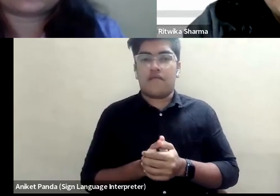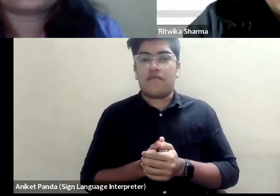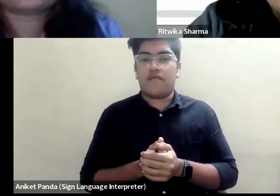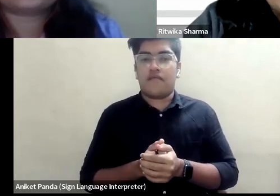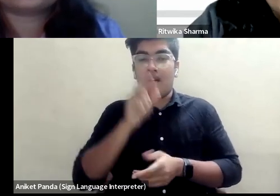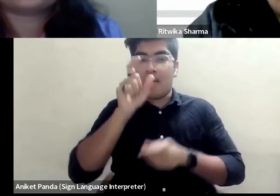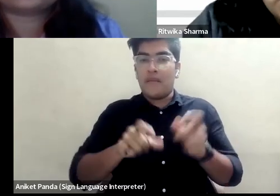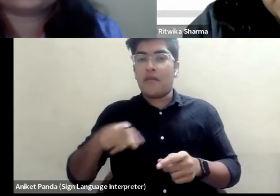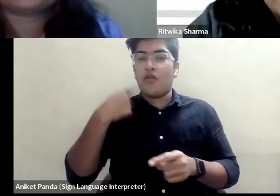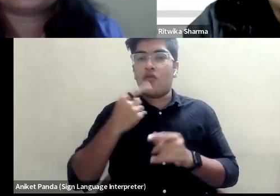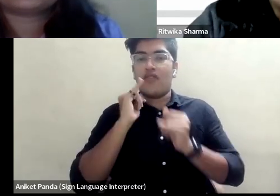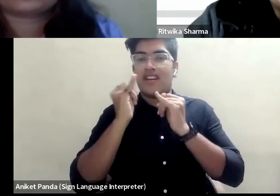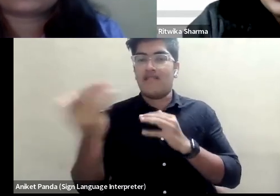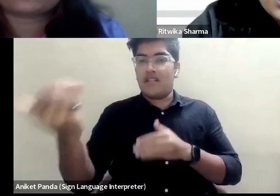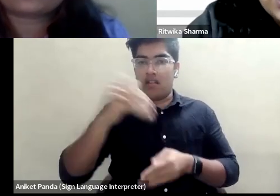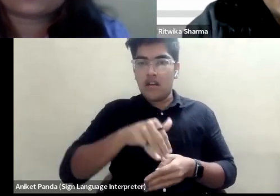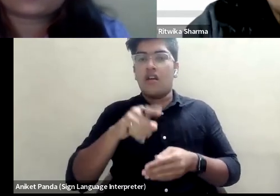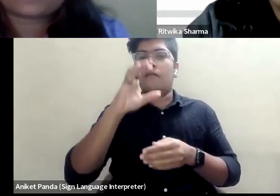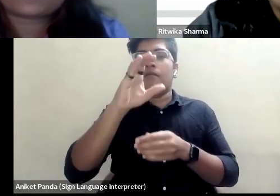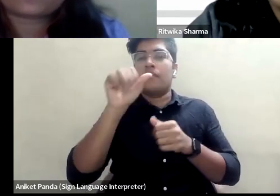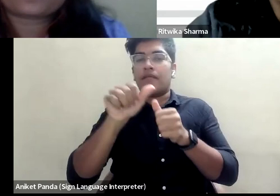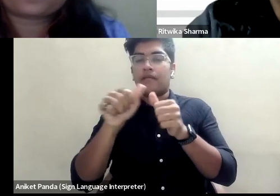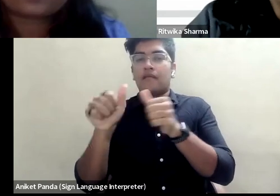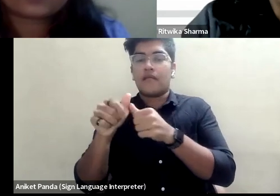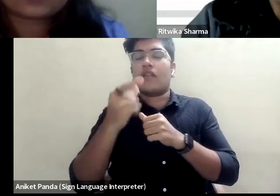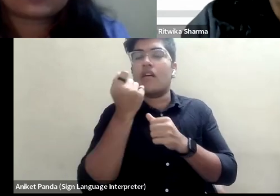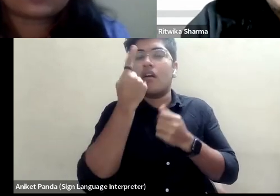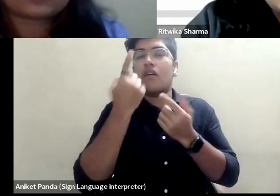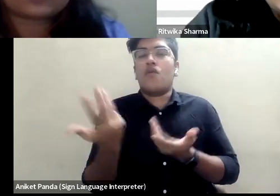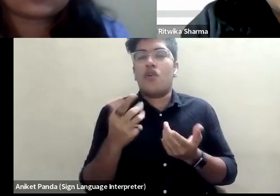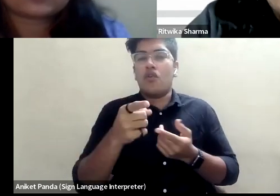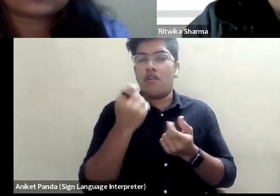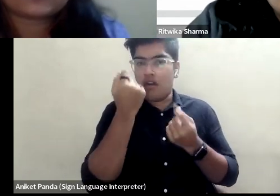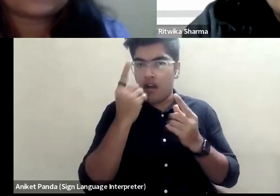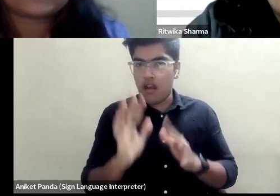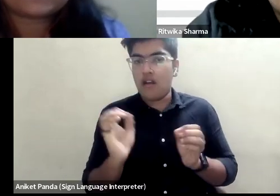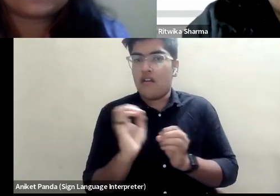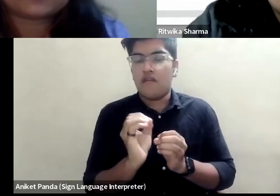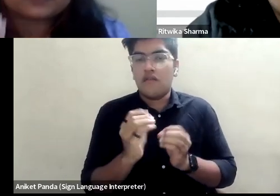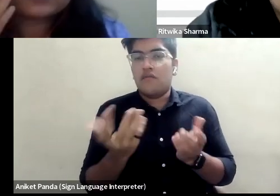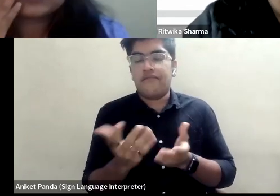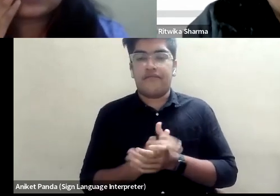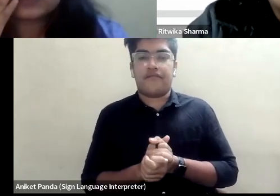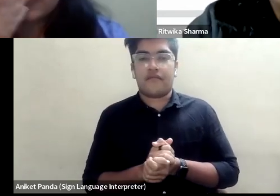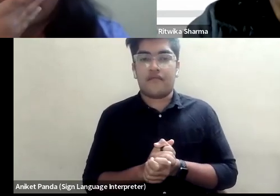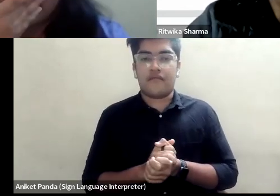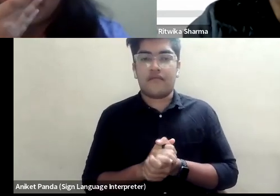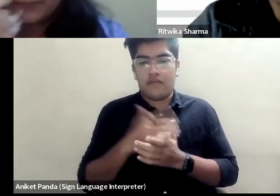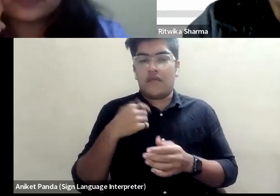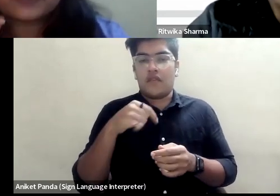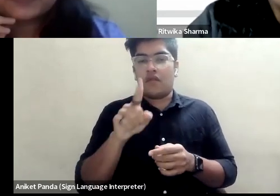the CA, the Amendment Act? What was their understanding of the law? At the same time, and this is my follow-up